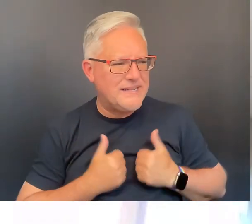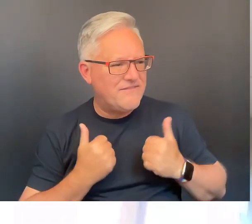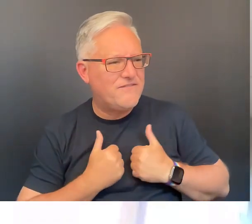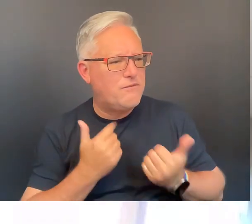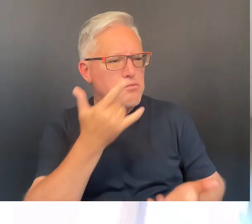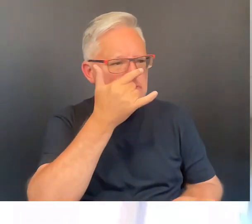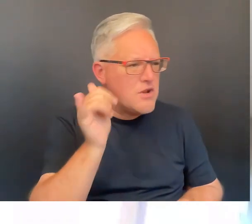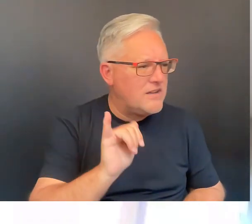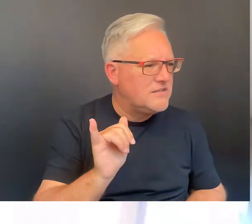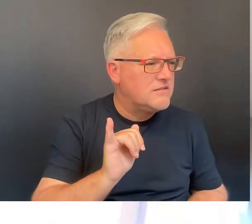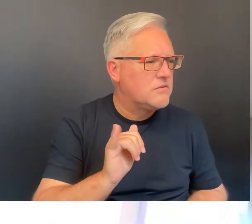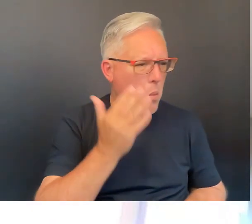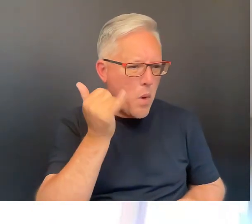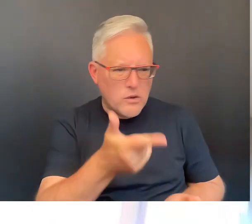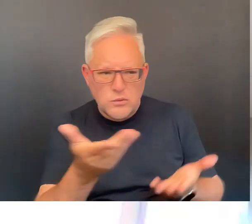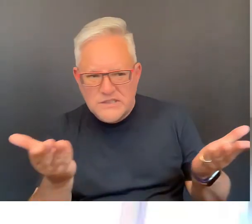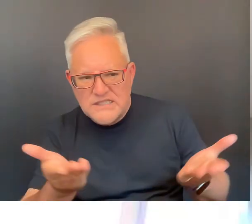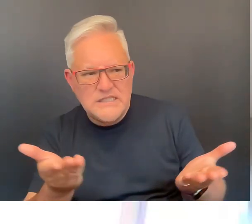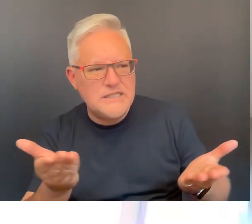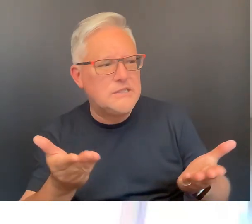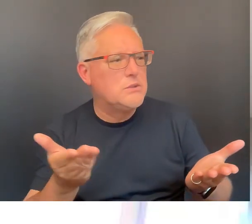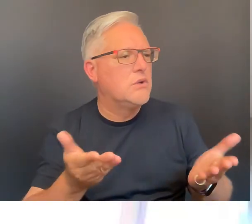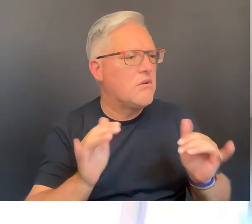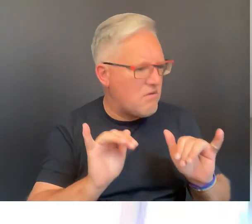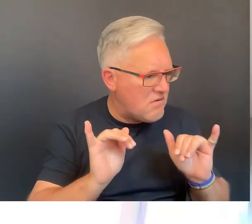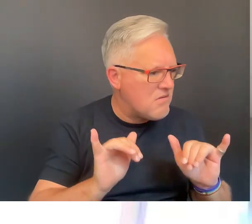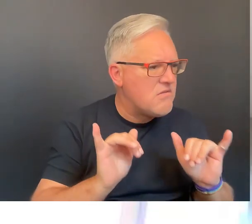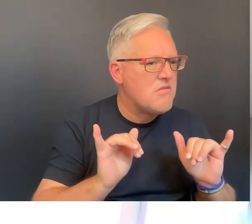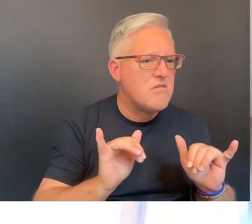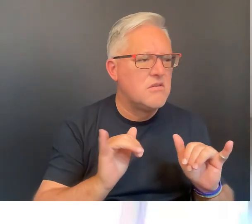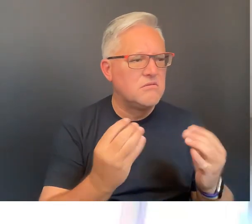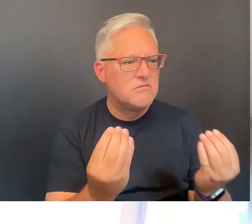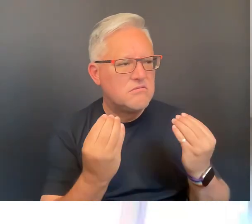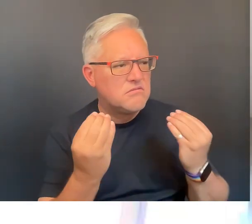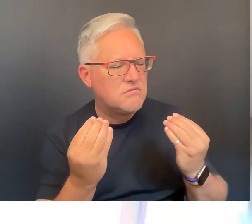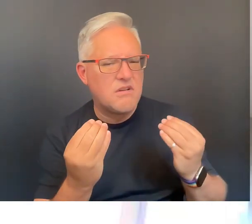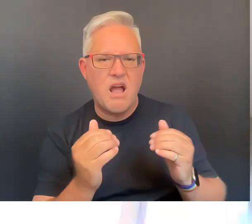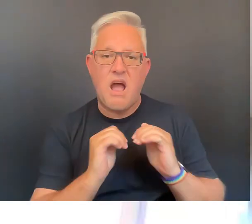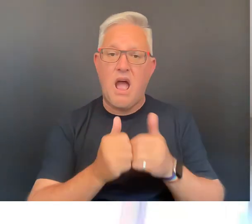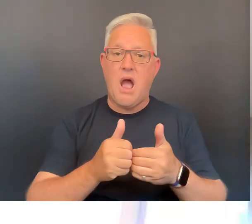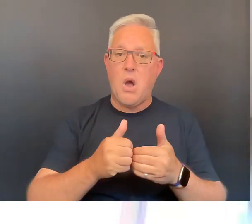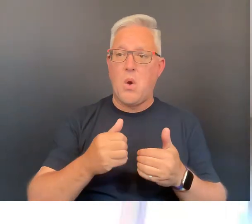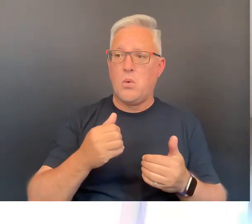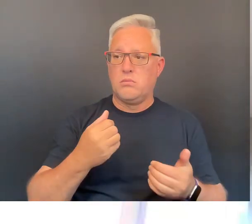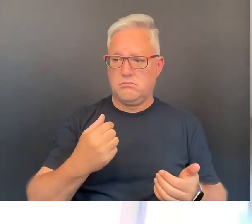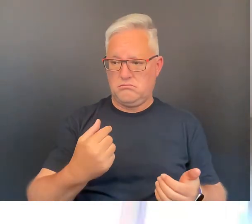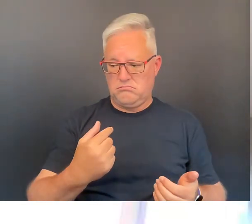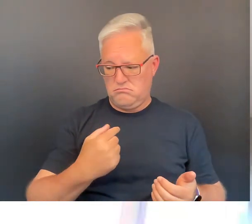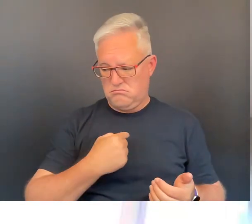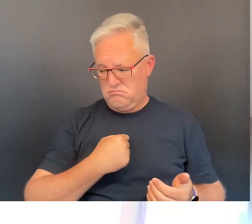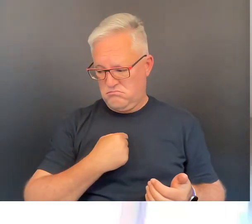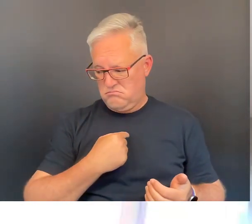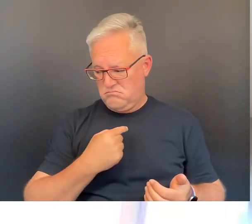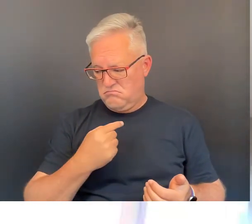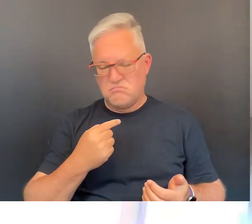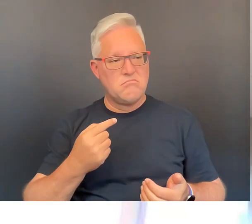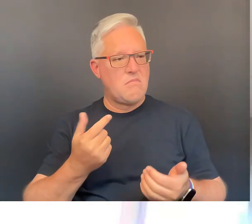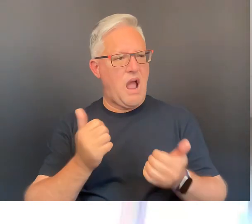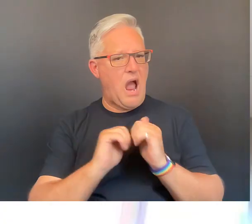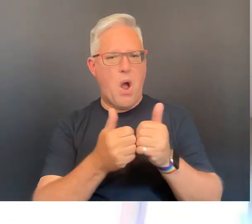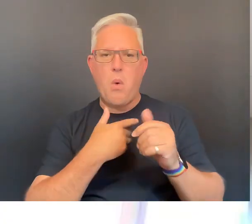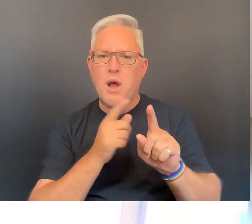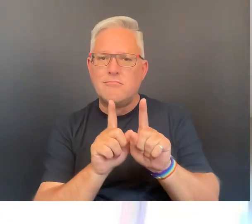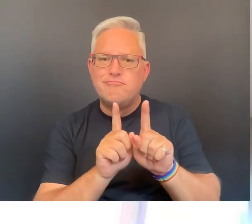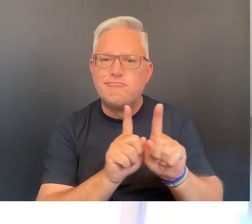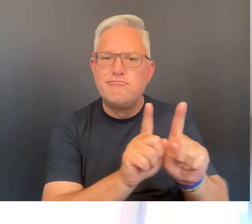there? Why are they there? And how can we as a pastor to accompany